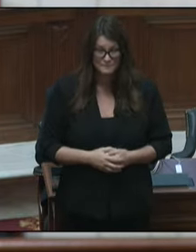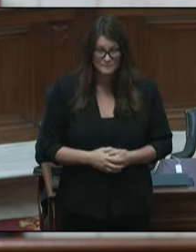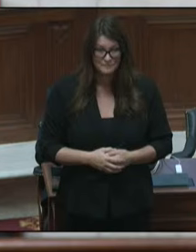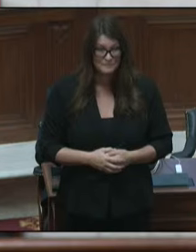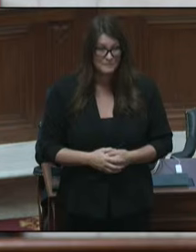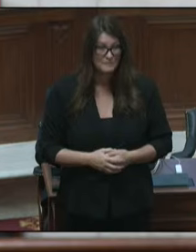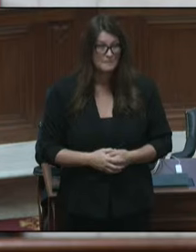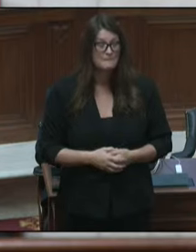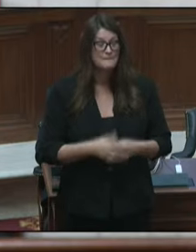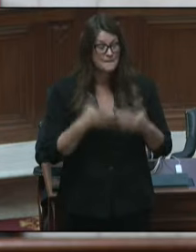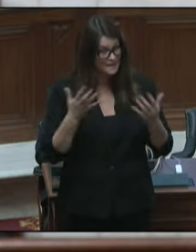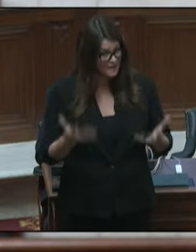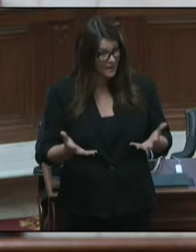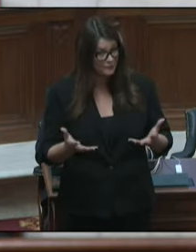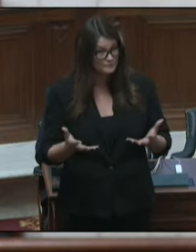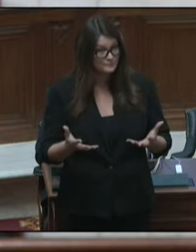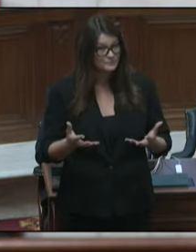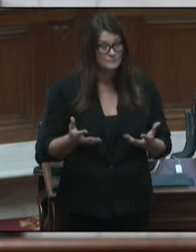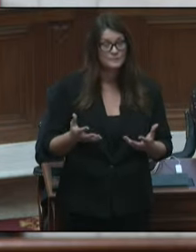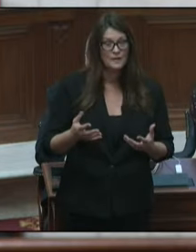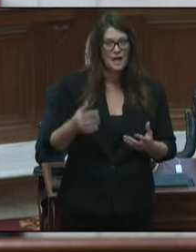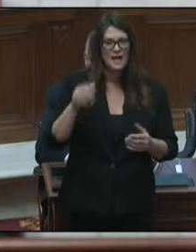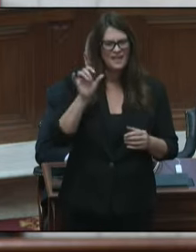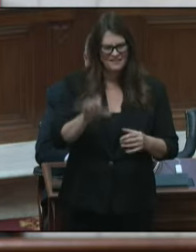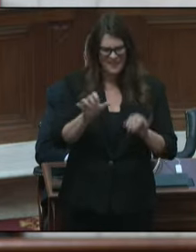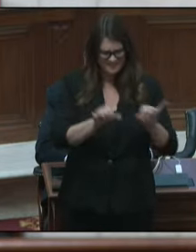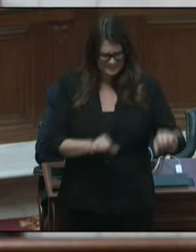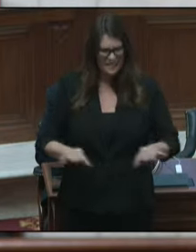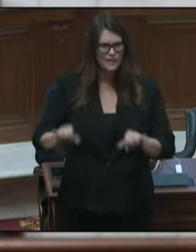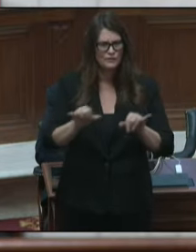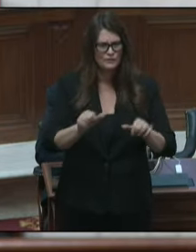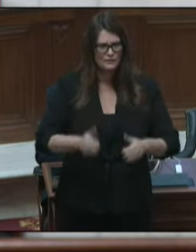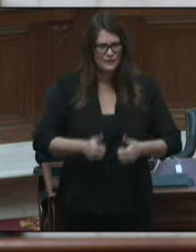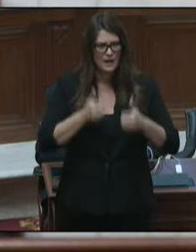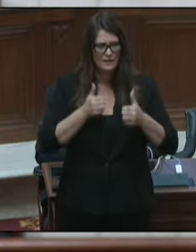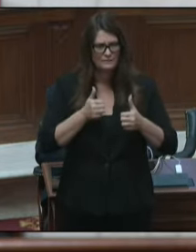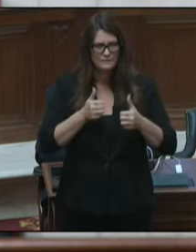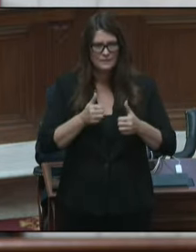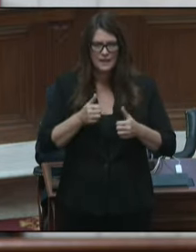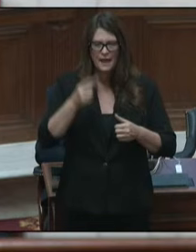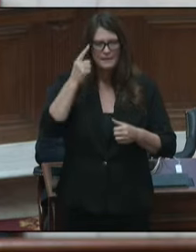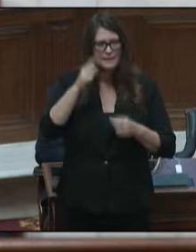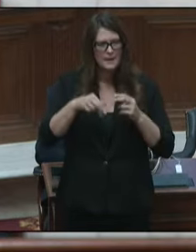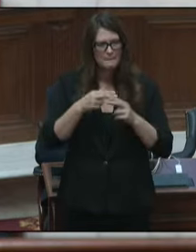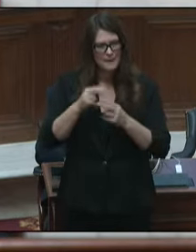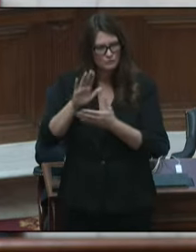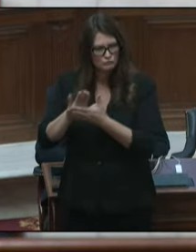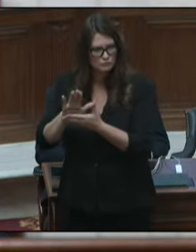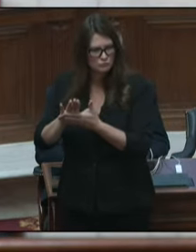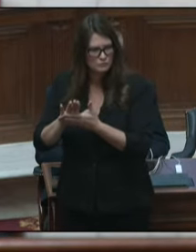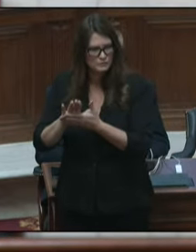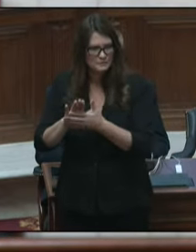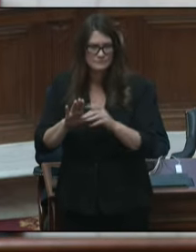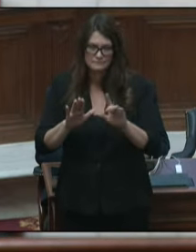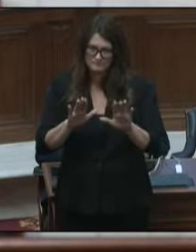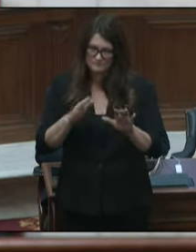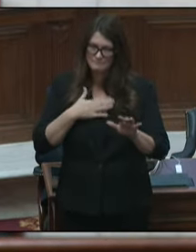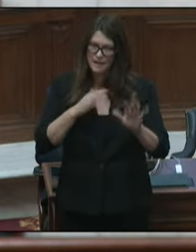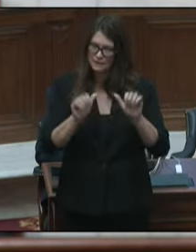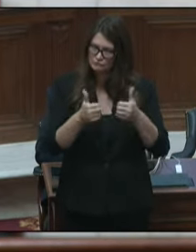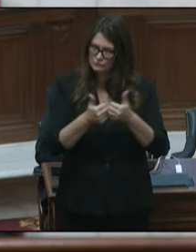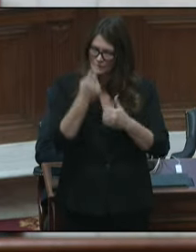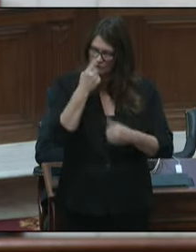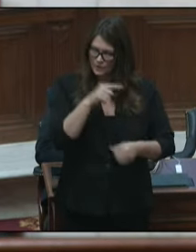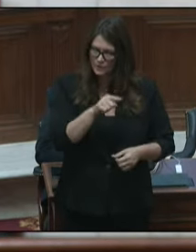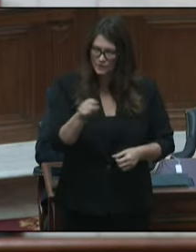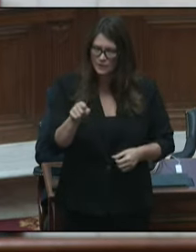all that being said, think about that standard of life and think about our schools. Now, here's the next thing I'll absolutely challenge you to do.